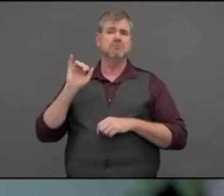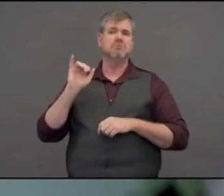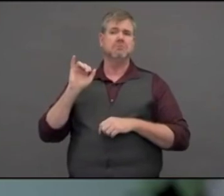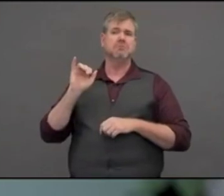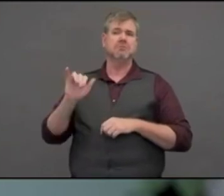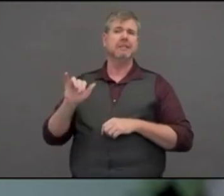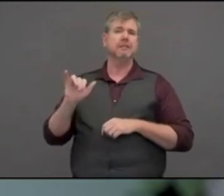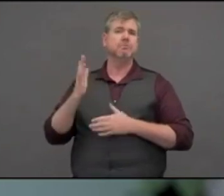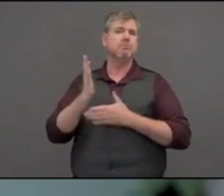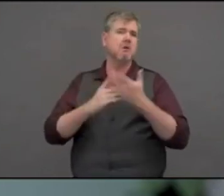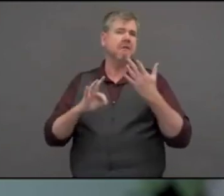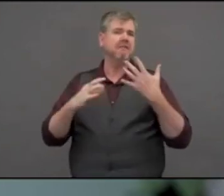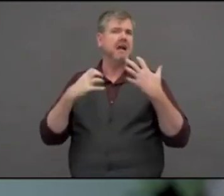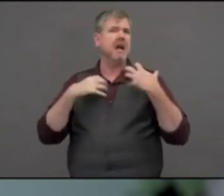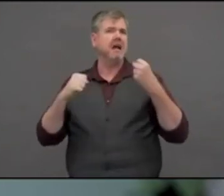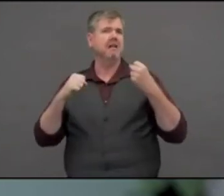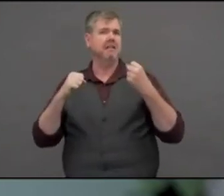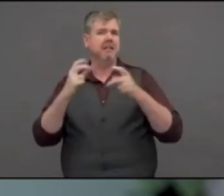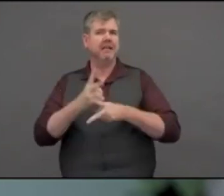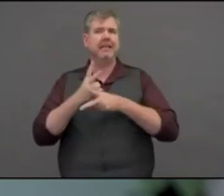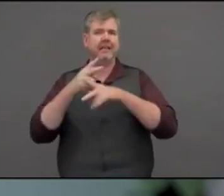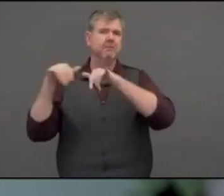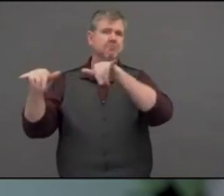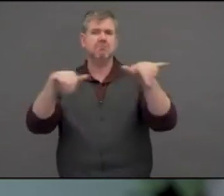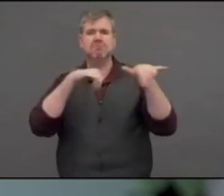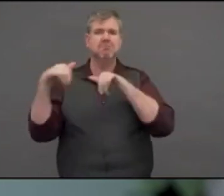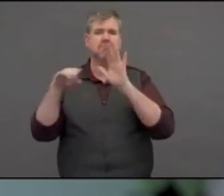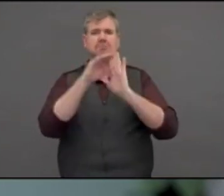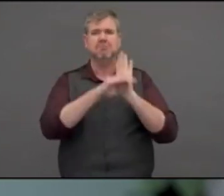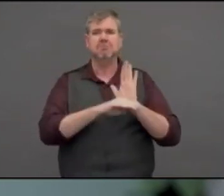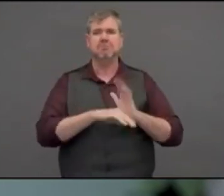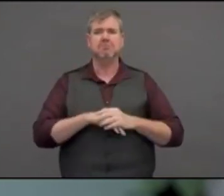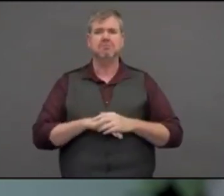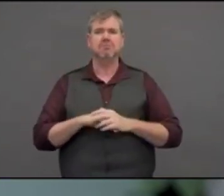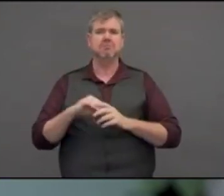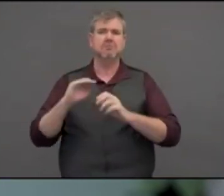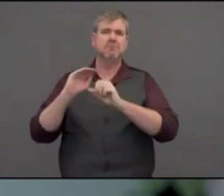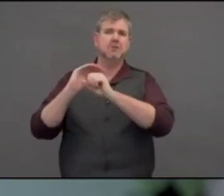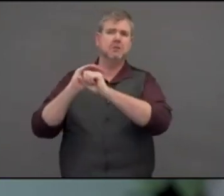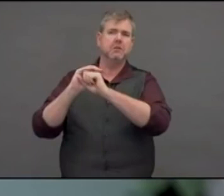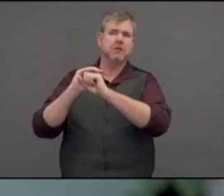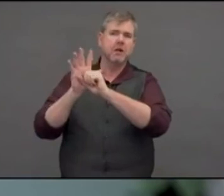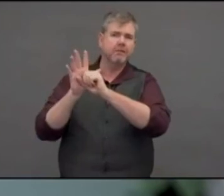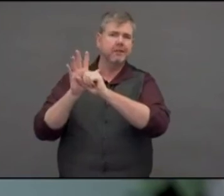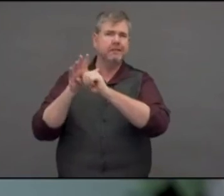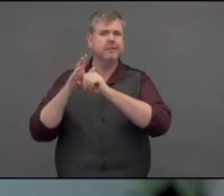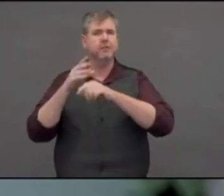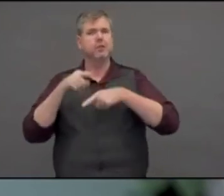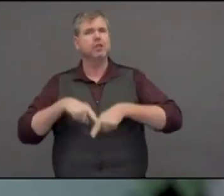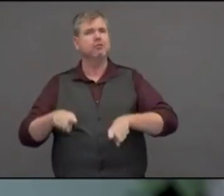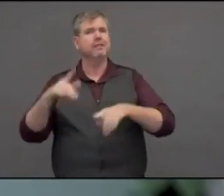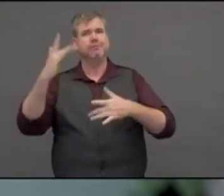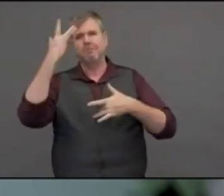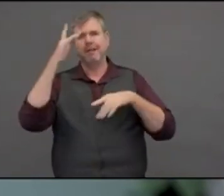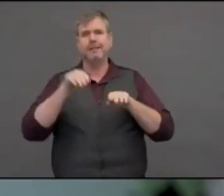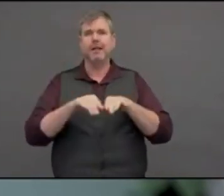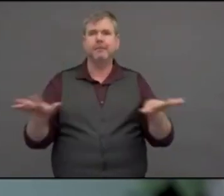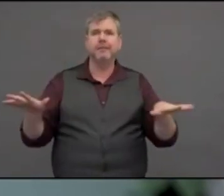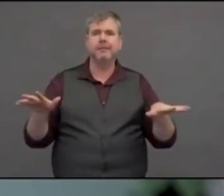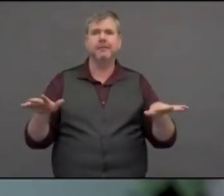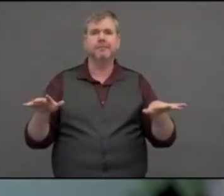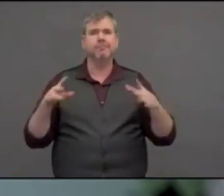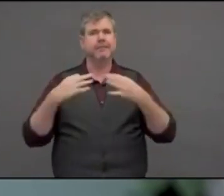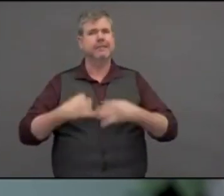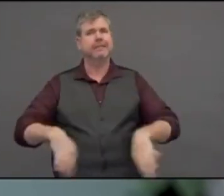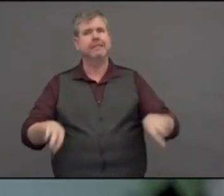COVID-19, this pandemic, is the critical health issue facing our community. And